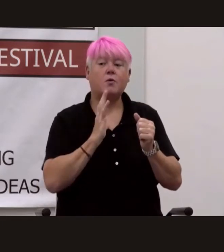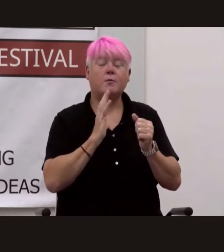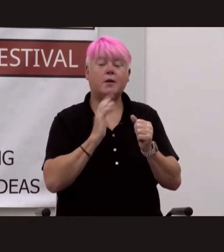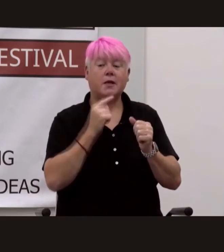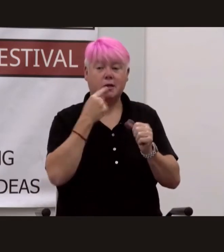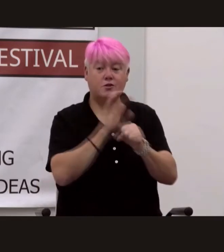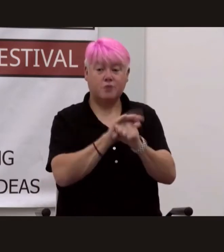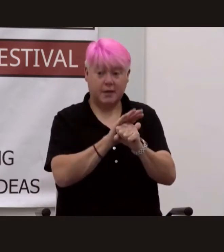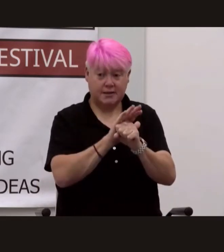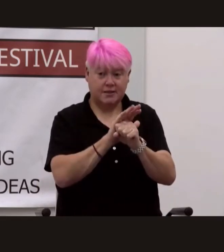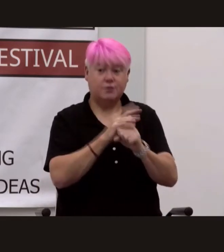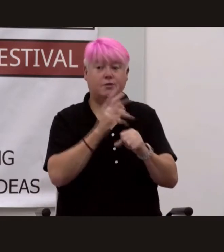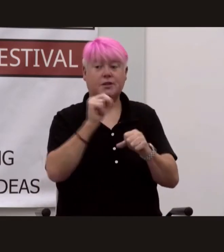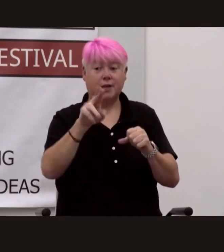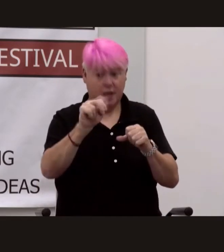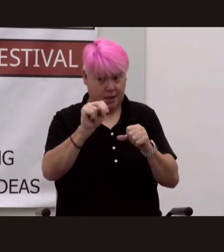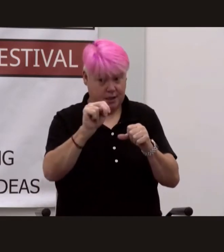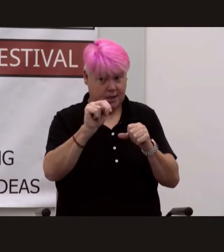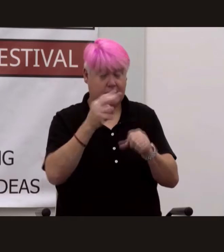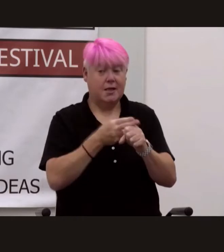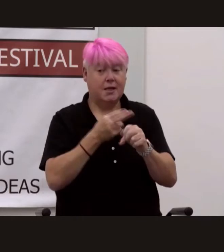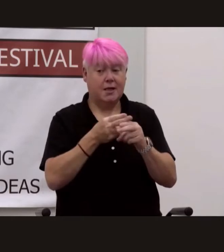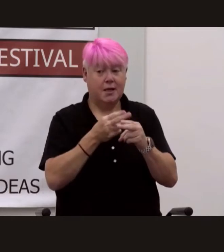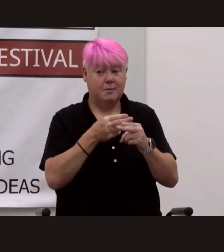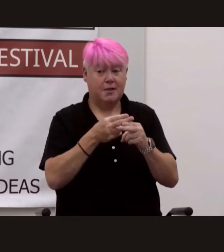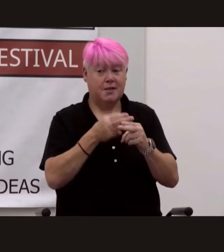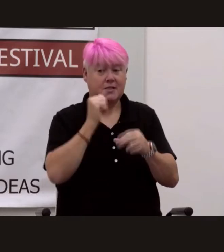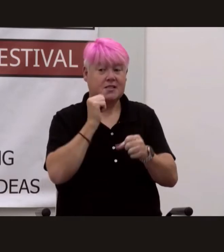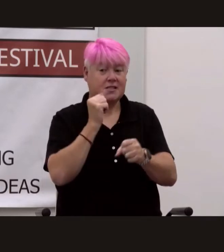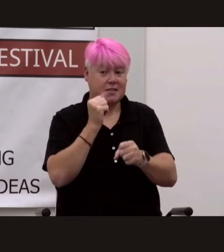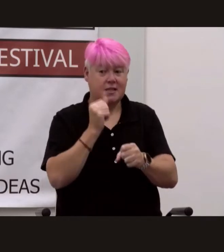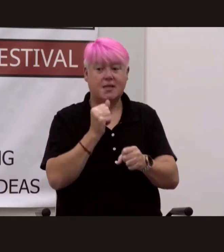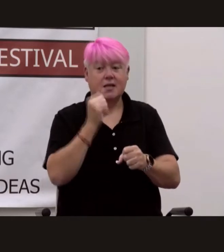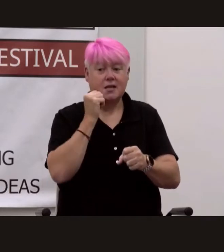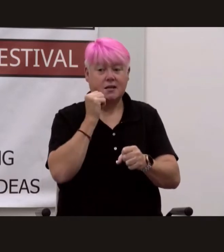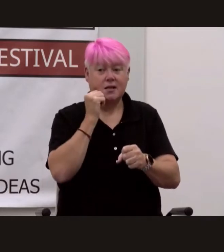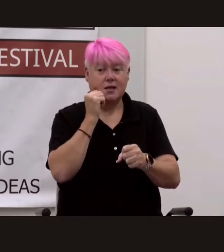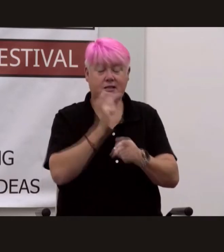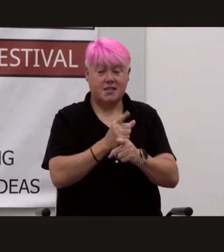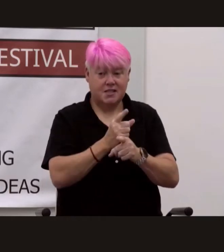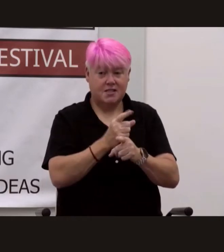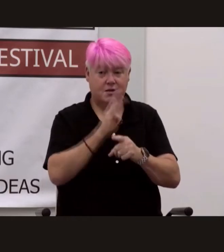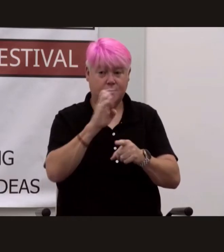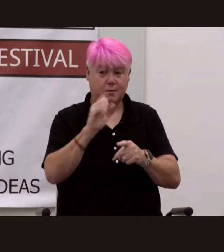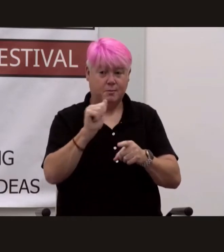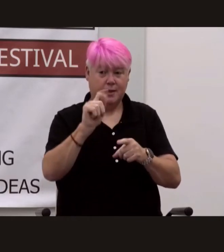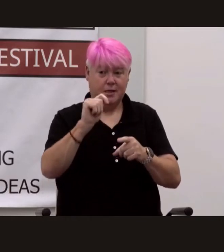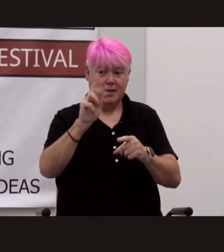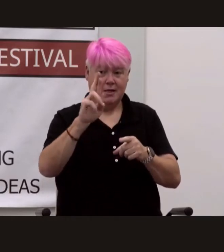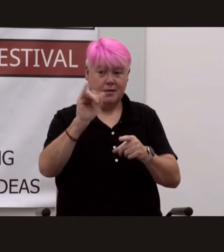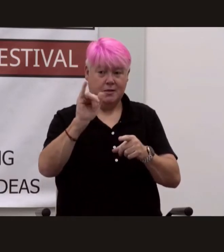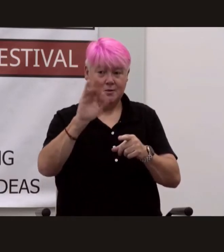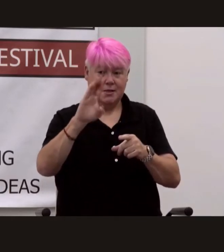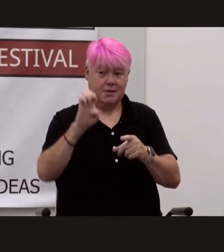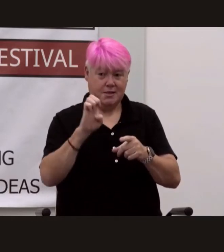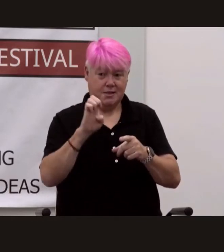is a nun, and her name is Sister Beatrice. The kid, for various